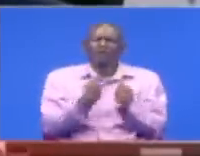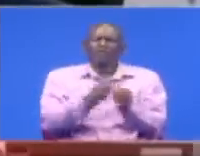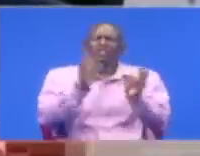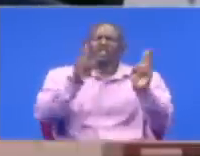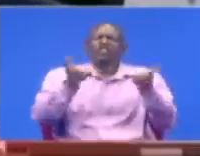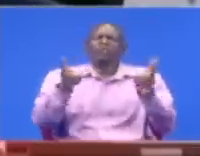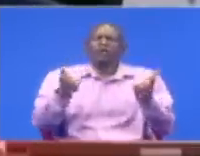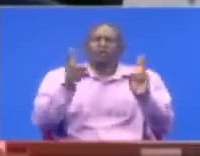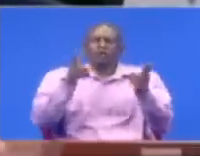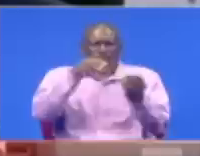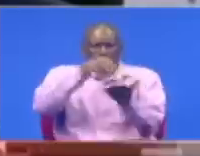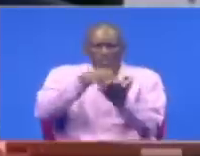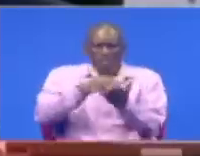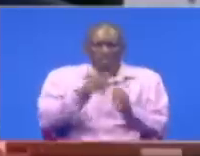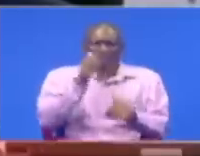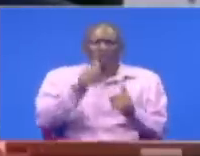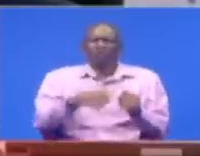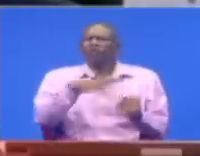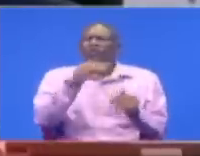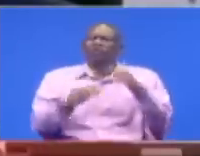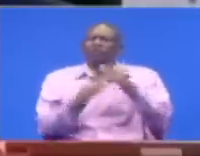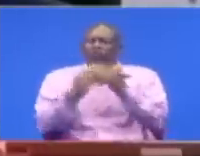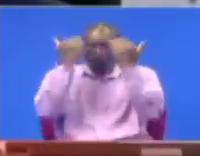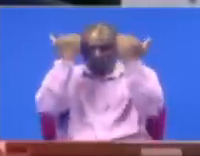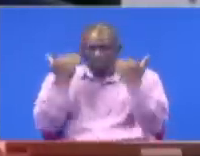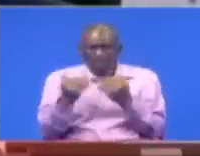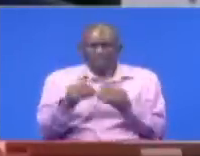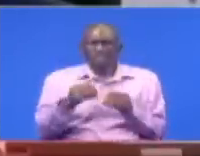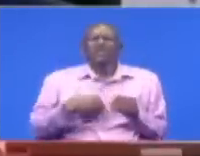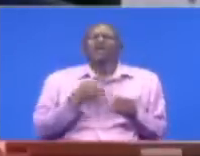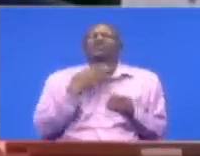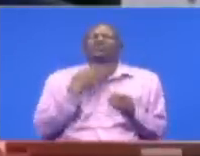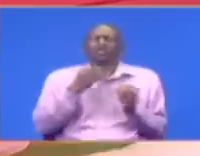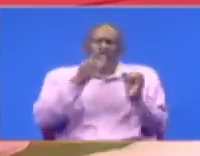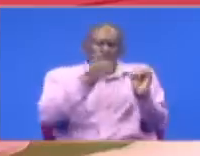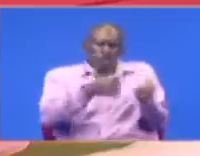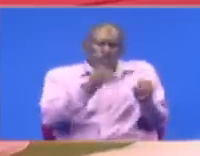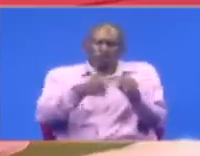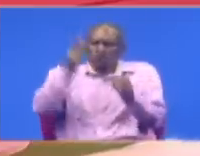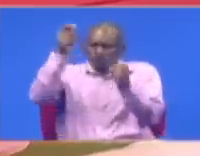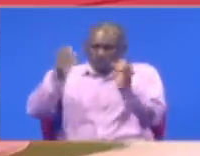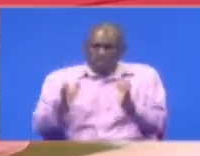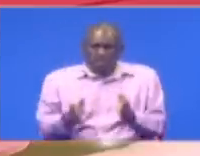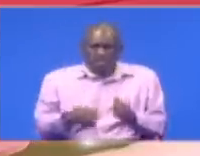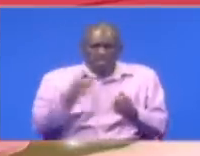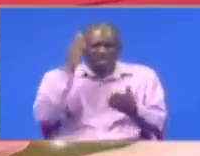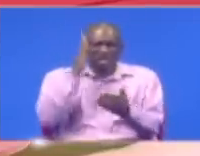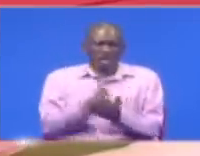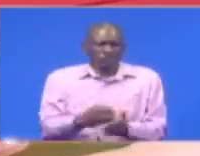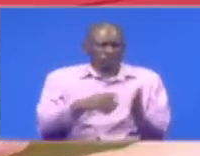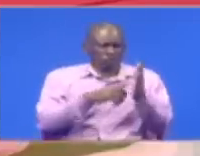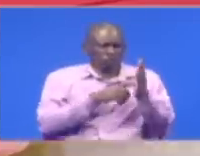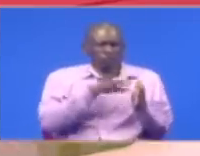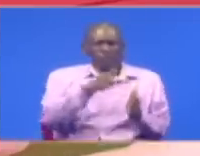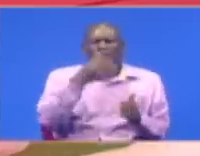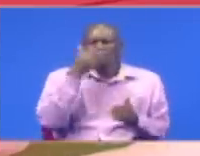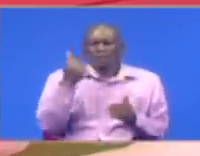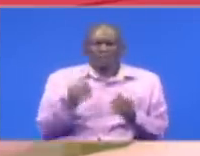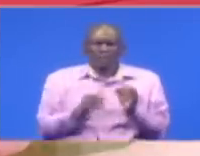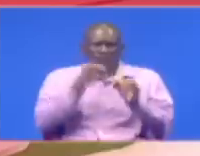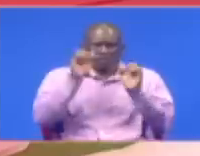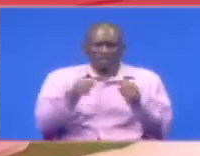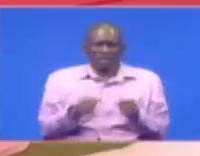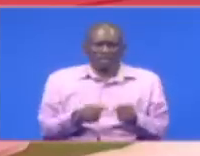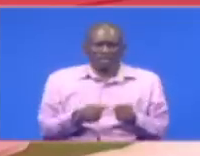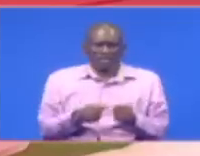ordinary cases that go to the Supreme Court, I would want the individual judges to actually show their best. If I could